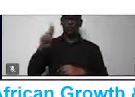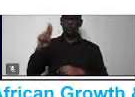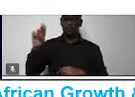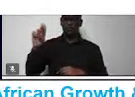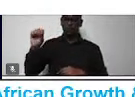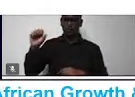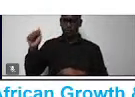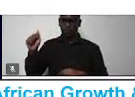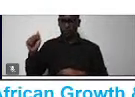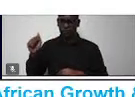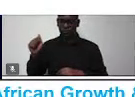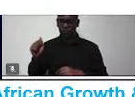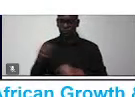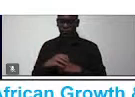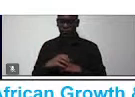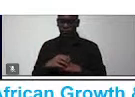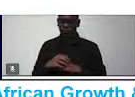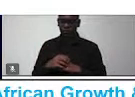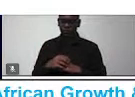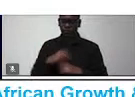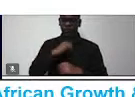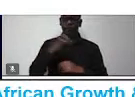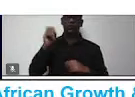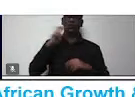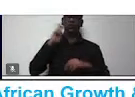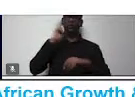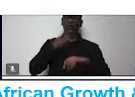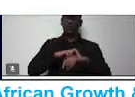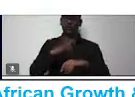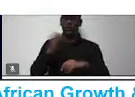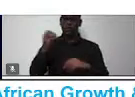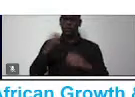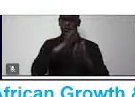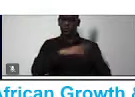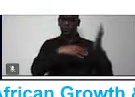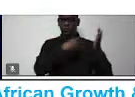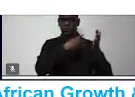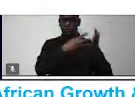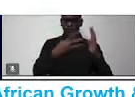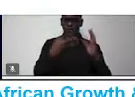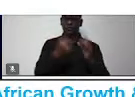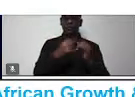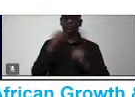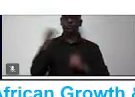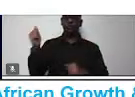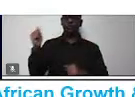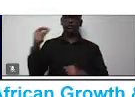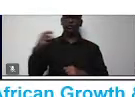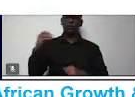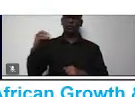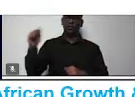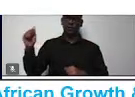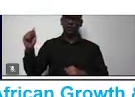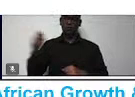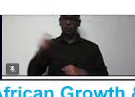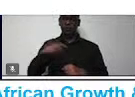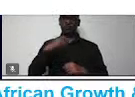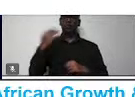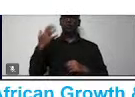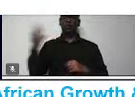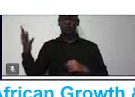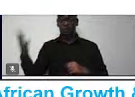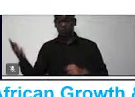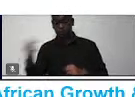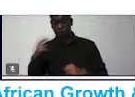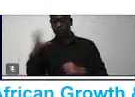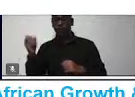There are certain eligibility criteria. I'm sure you've all heard of these under AGOA. So on the one hand, it's a program which is set in